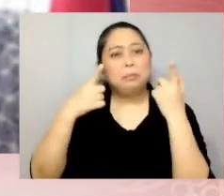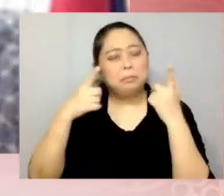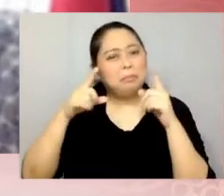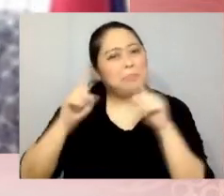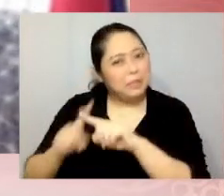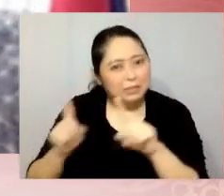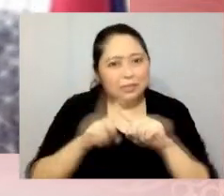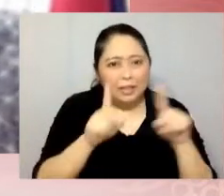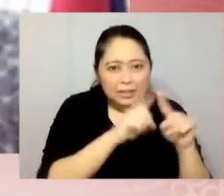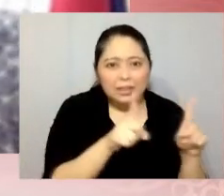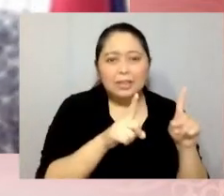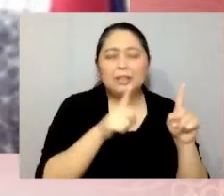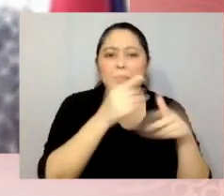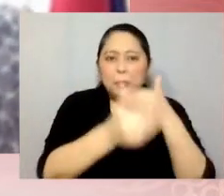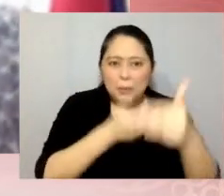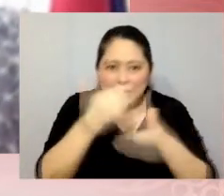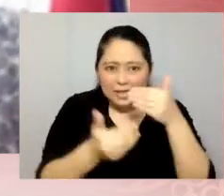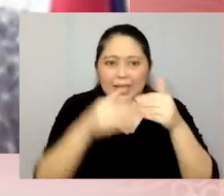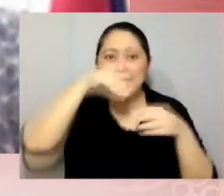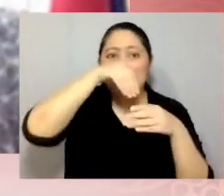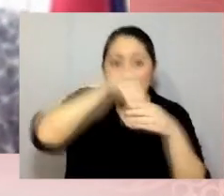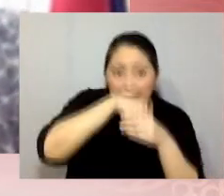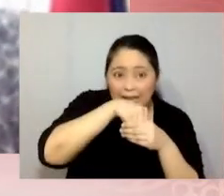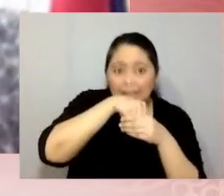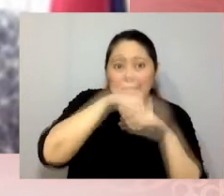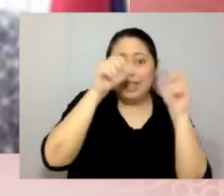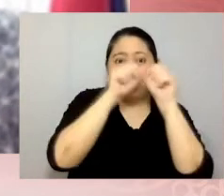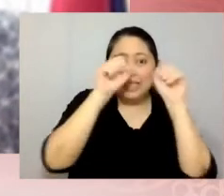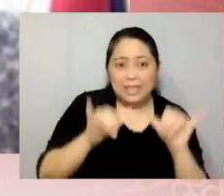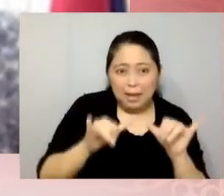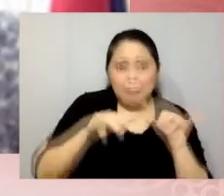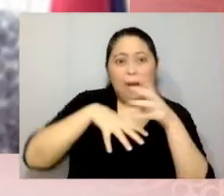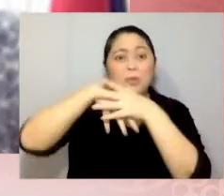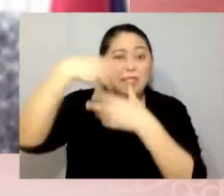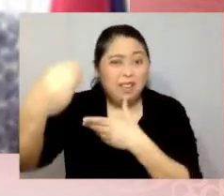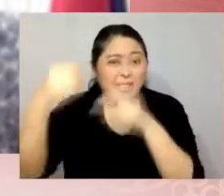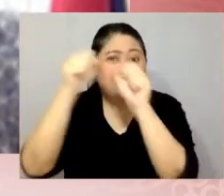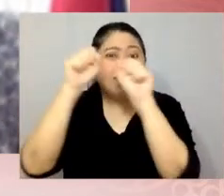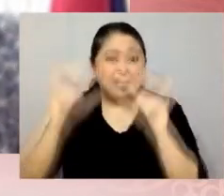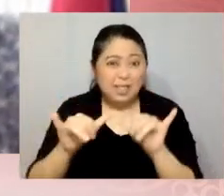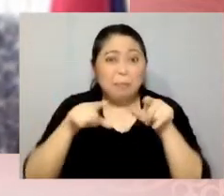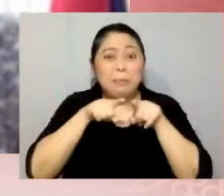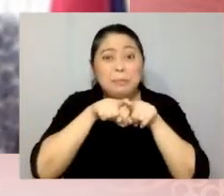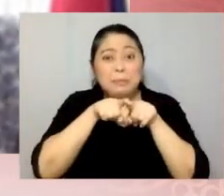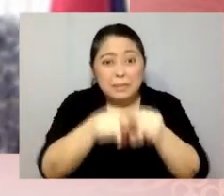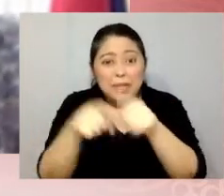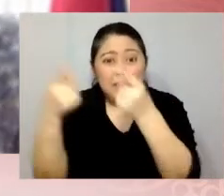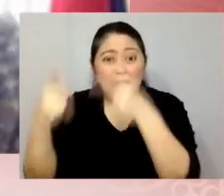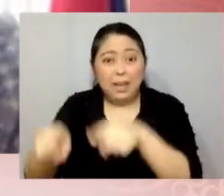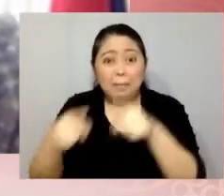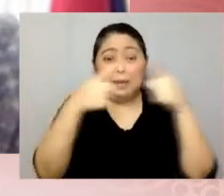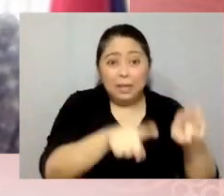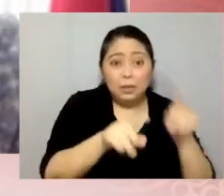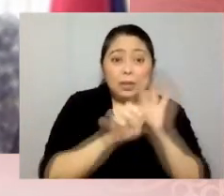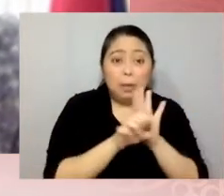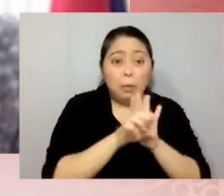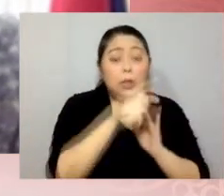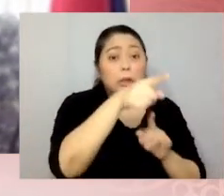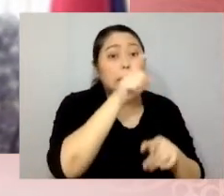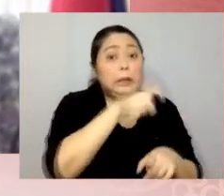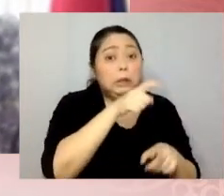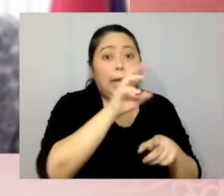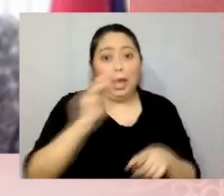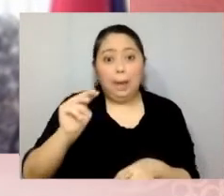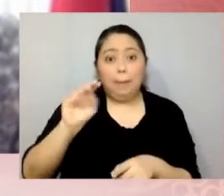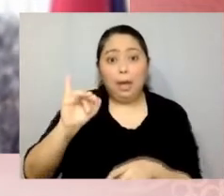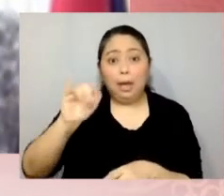there are multiple internal and external processes that are at play and are simultaneously happening. So the capacity building on the side of the members of